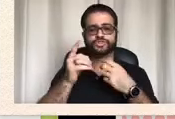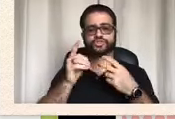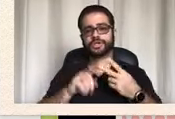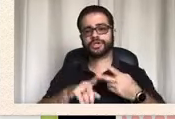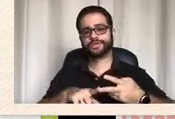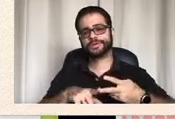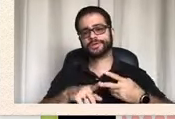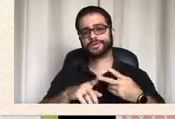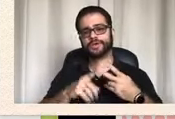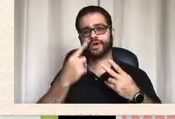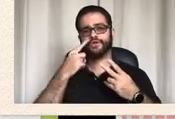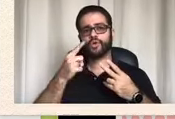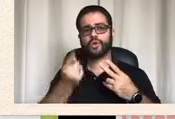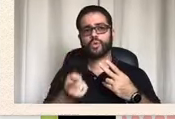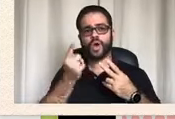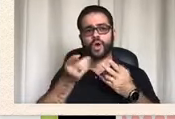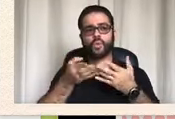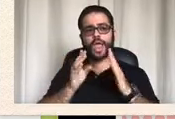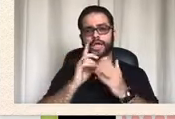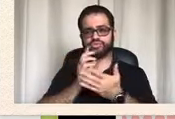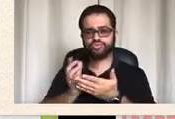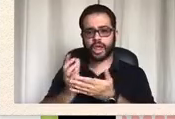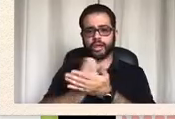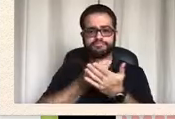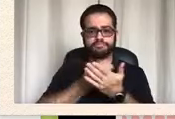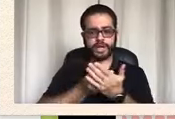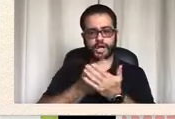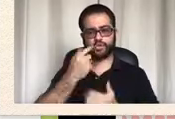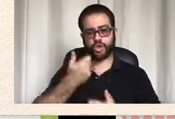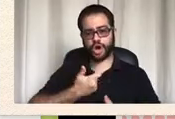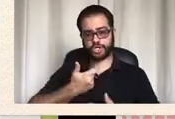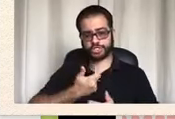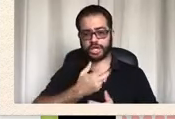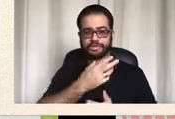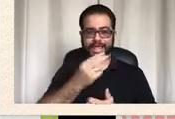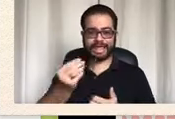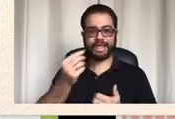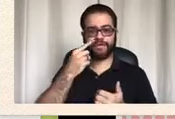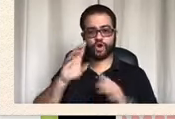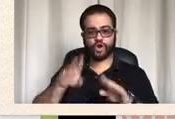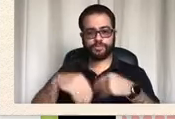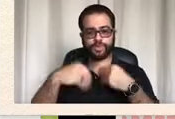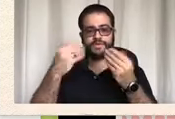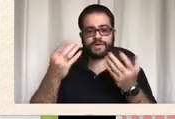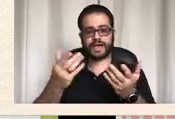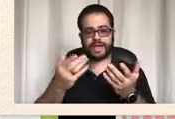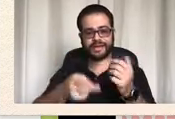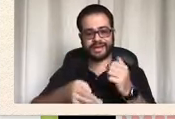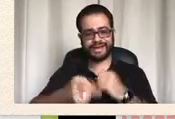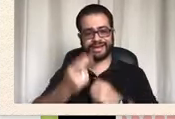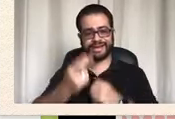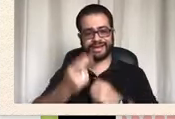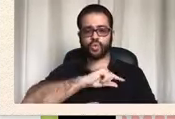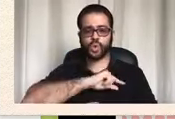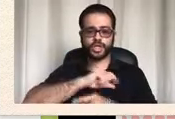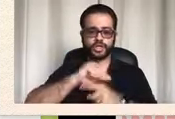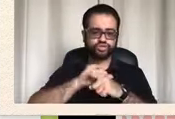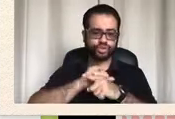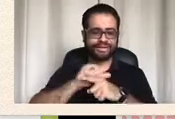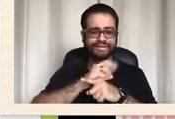make money for ourselves and to provide high quality training and information